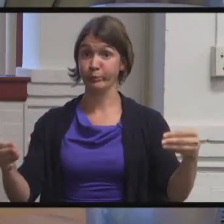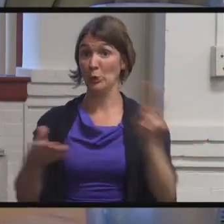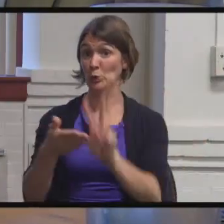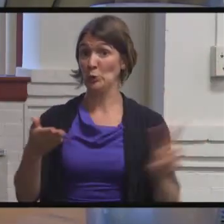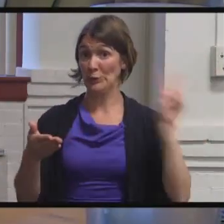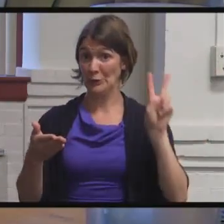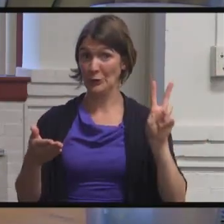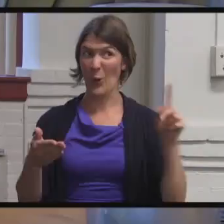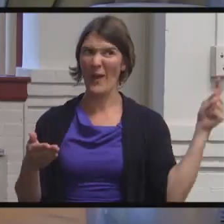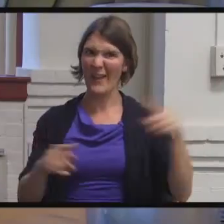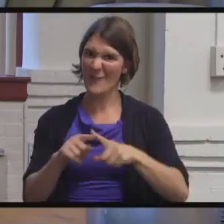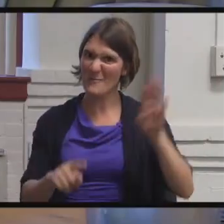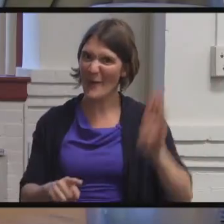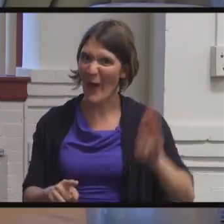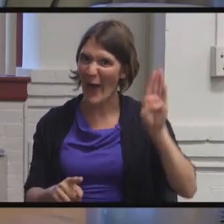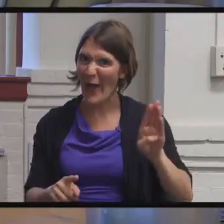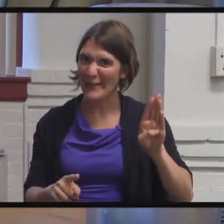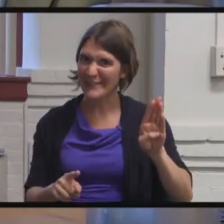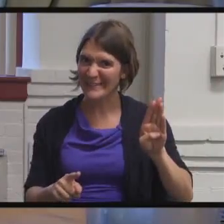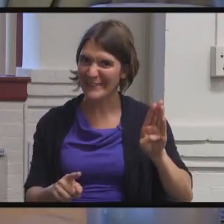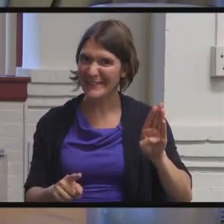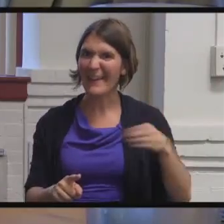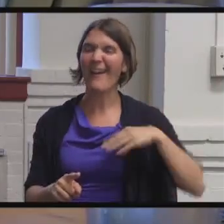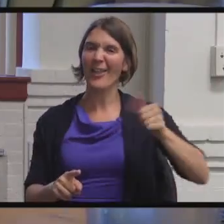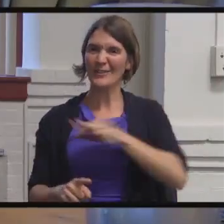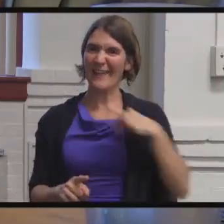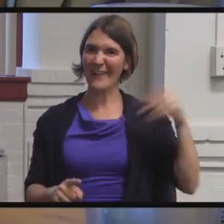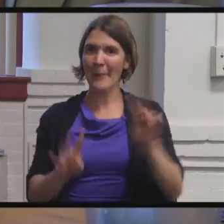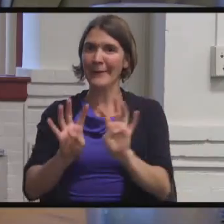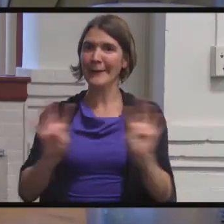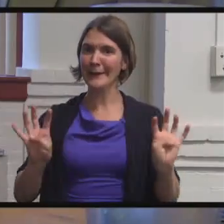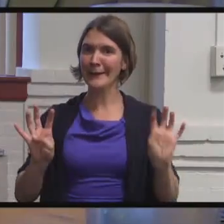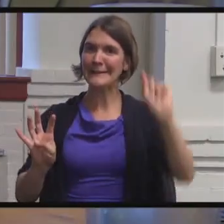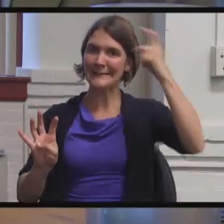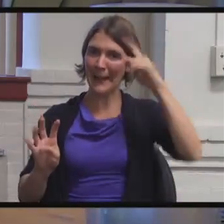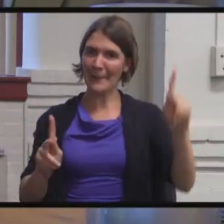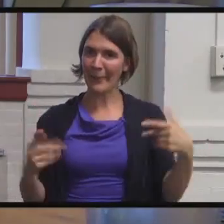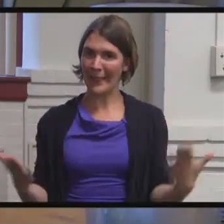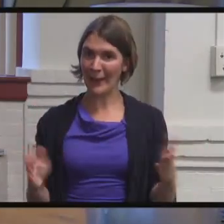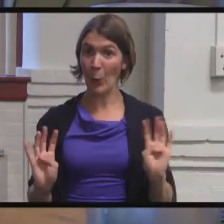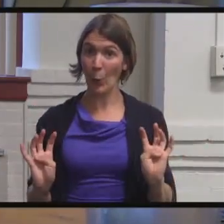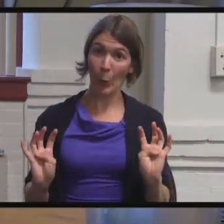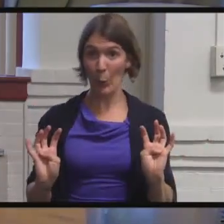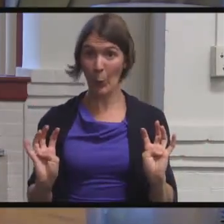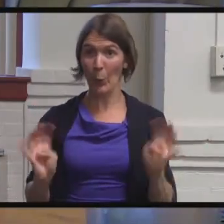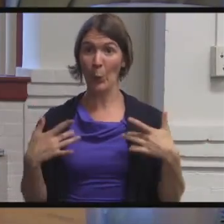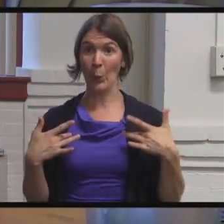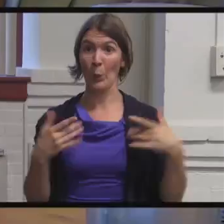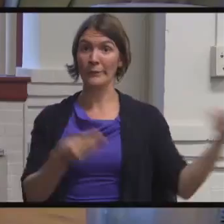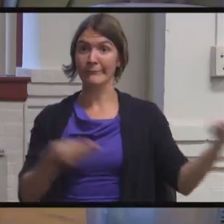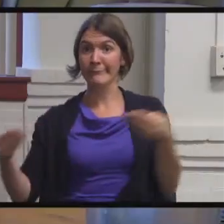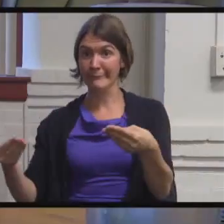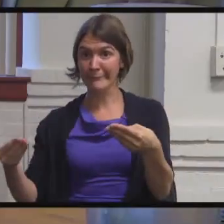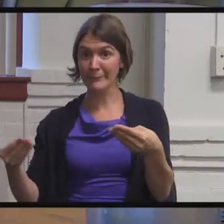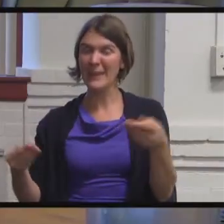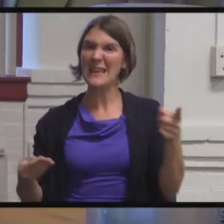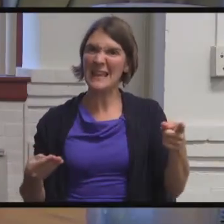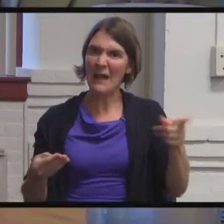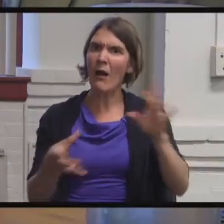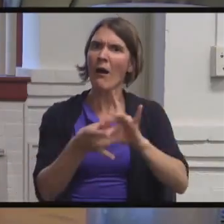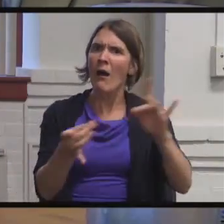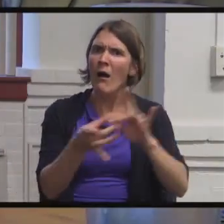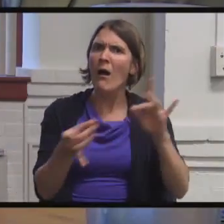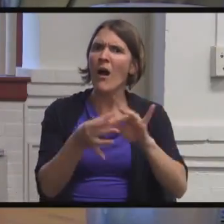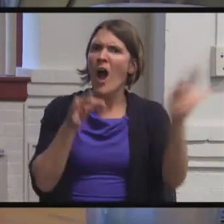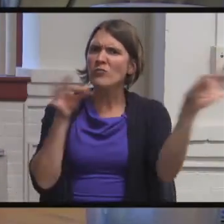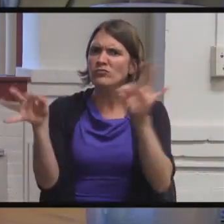he came up from Boston, and he had other EPA staff with him. There were state officials here as well. He took pains to talk about how